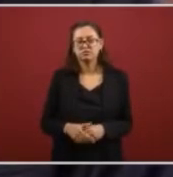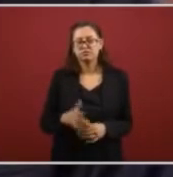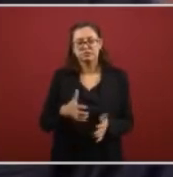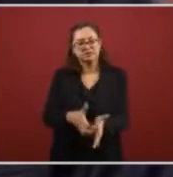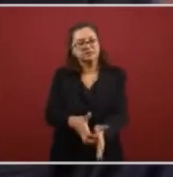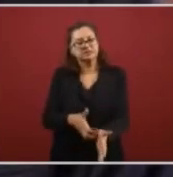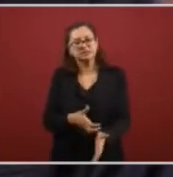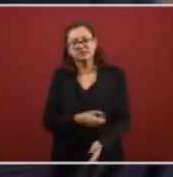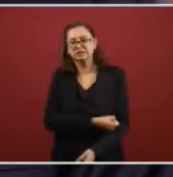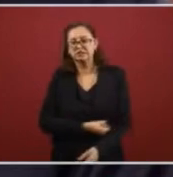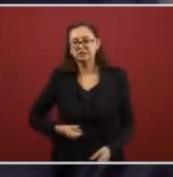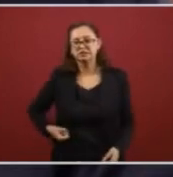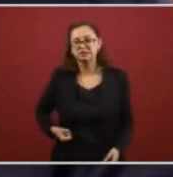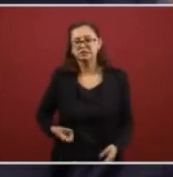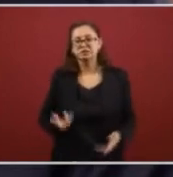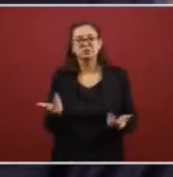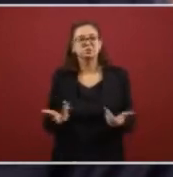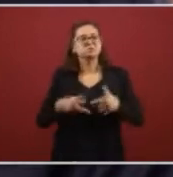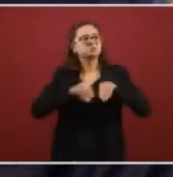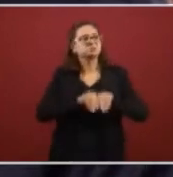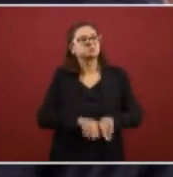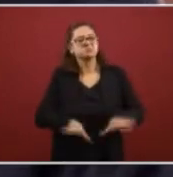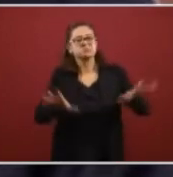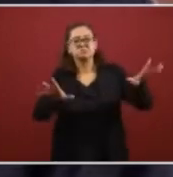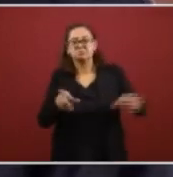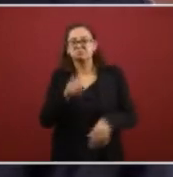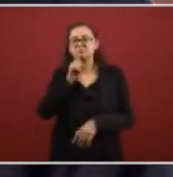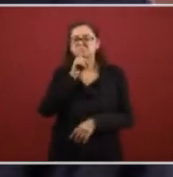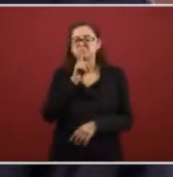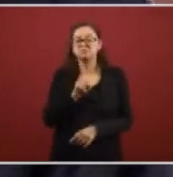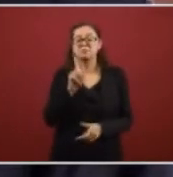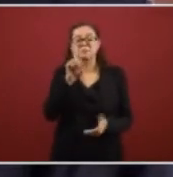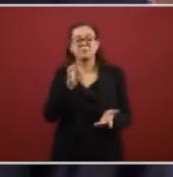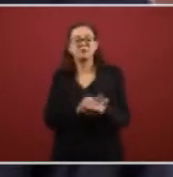They haven't said anything, or very little.